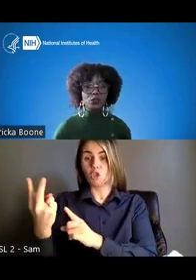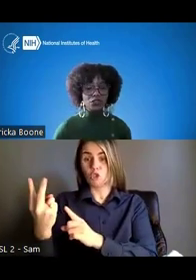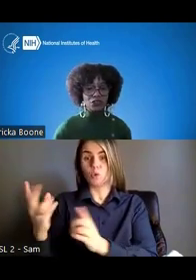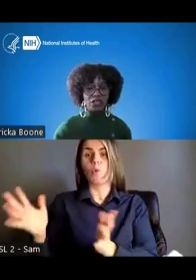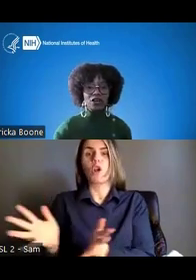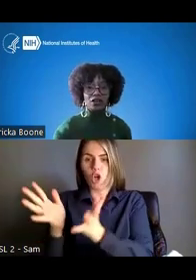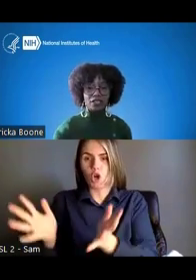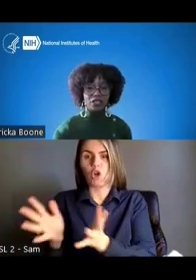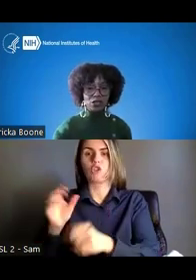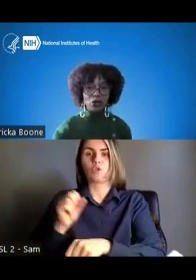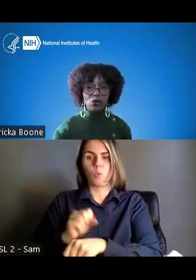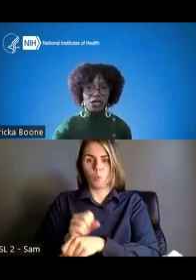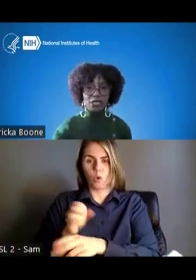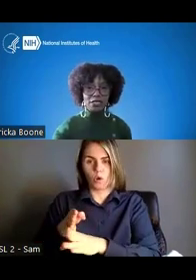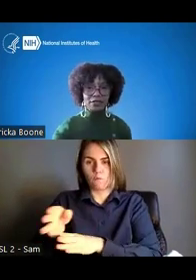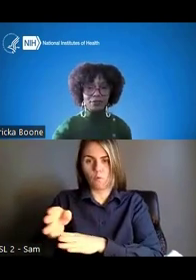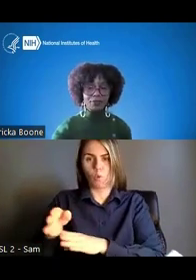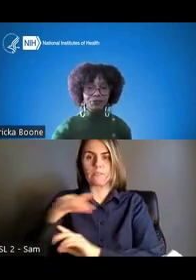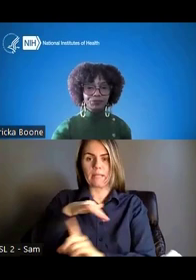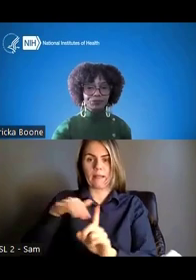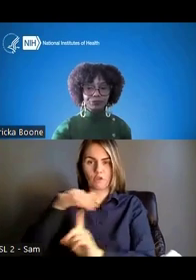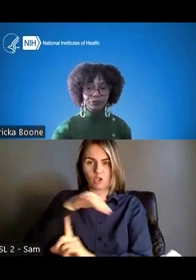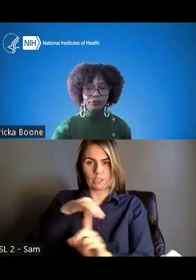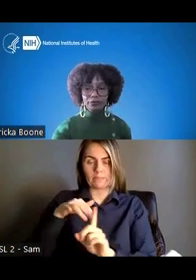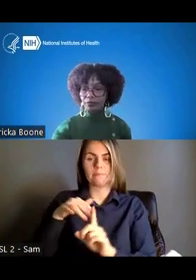two specific R01s.